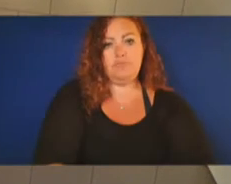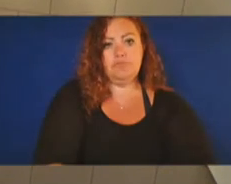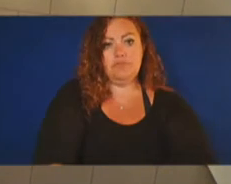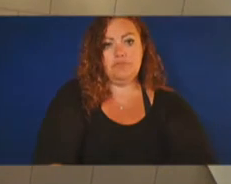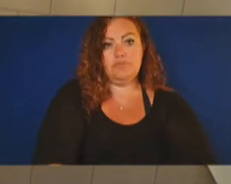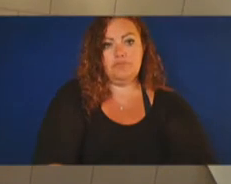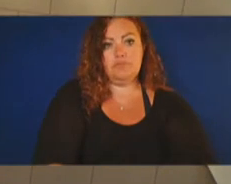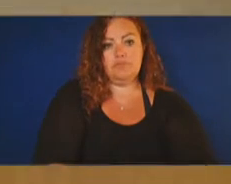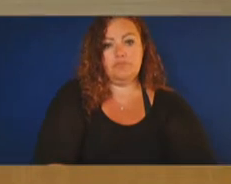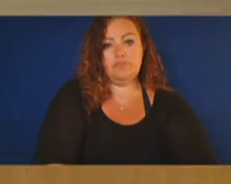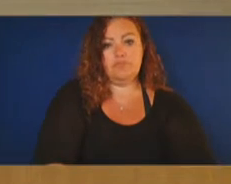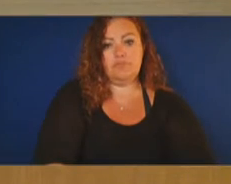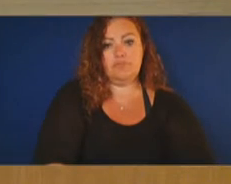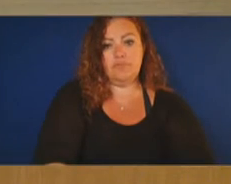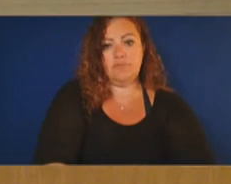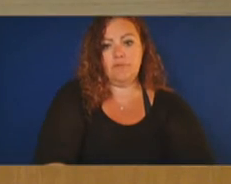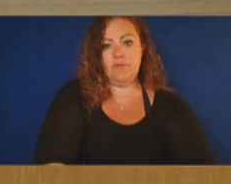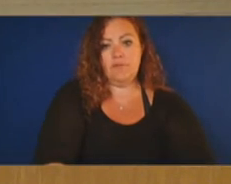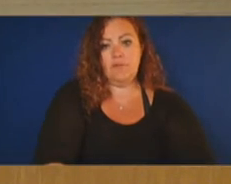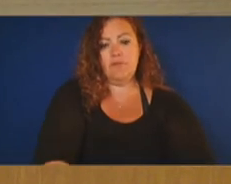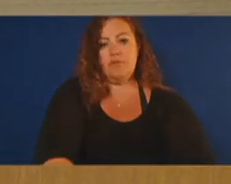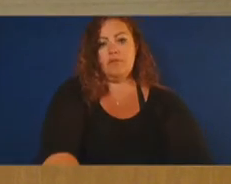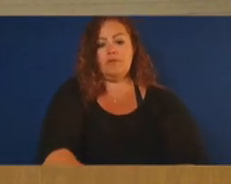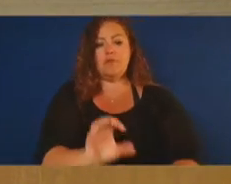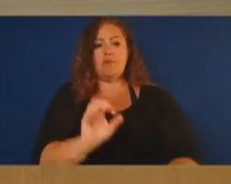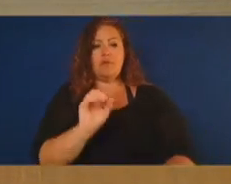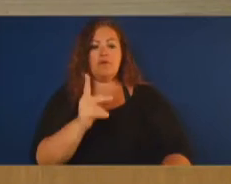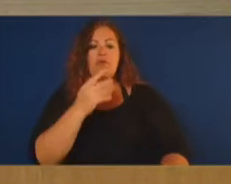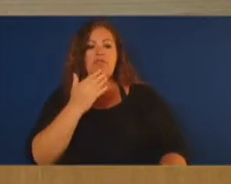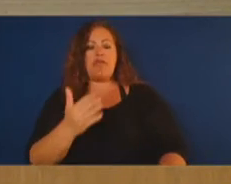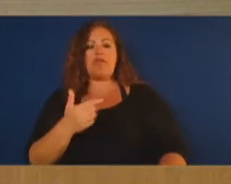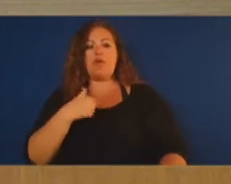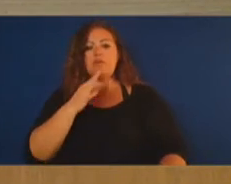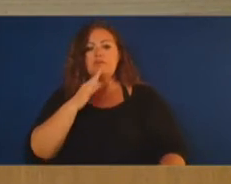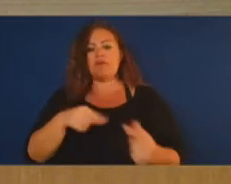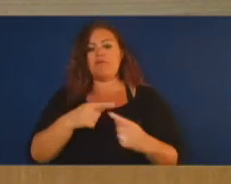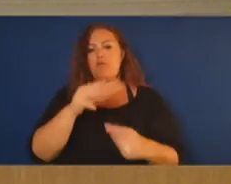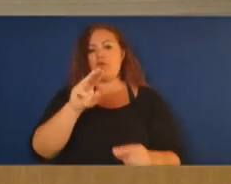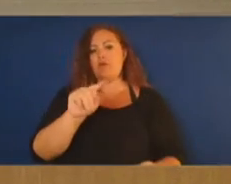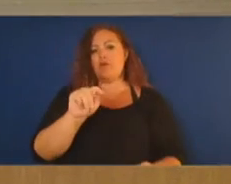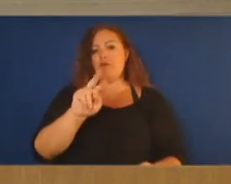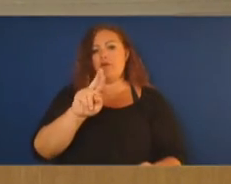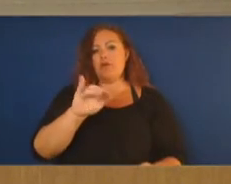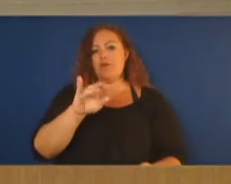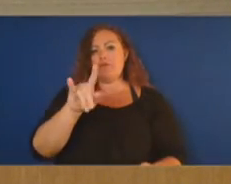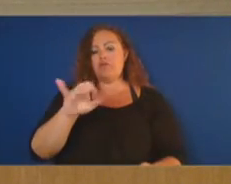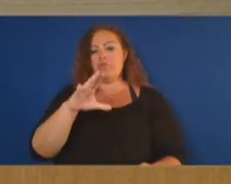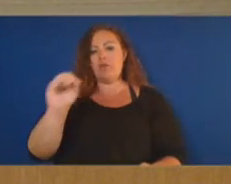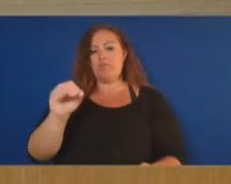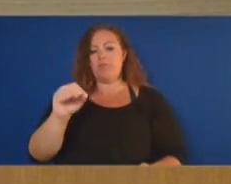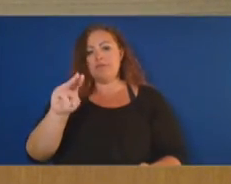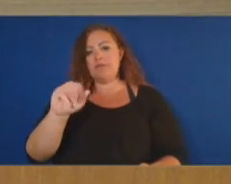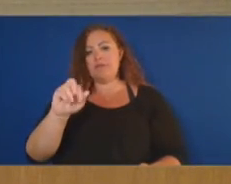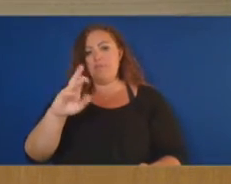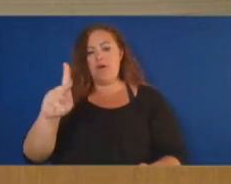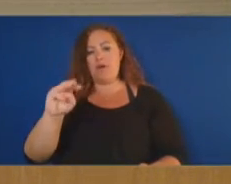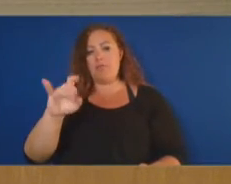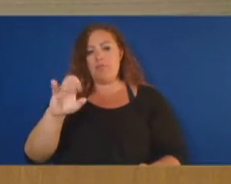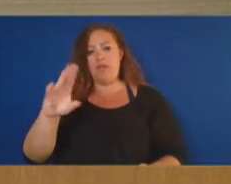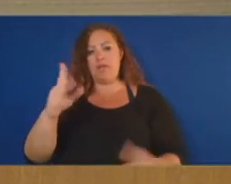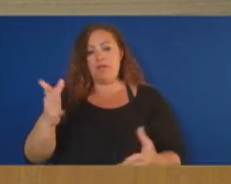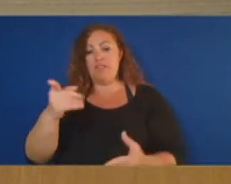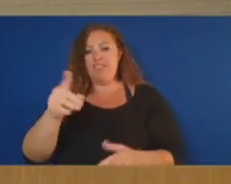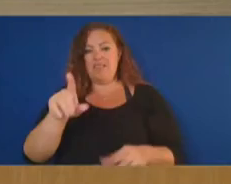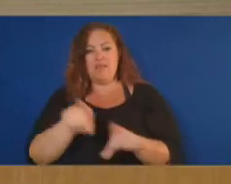Brown on behalf of the petitioner uh the tribute companies tribute companies U Mark mayner is here with me uh is also uh the group doing the 180